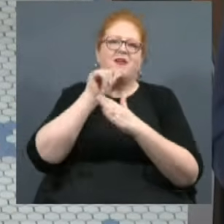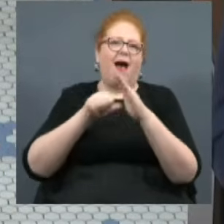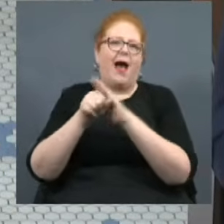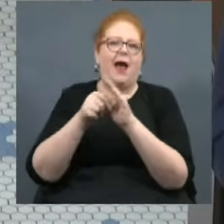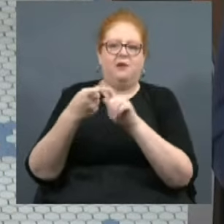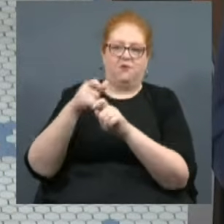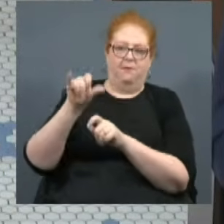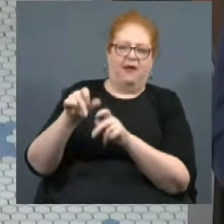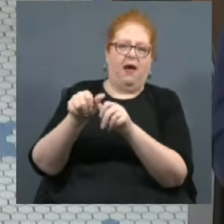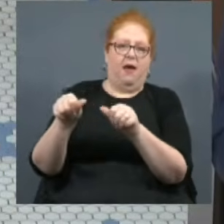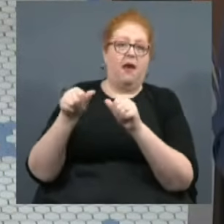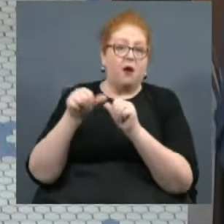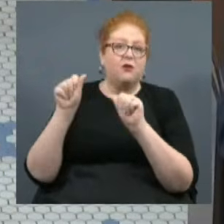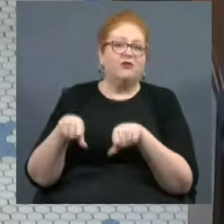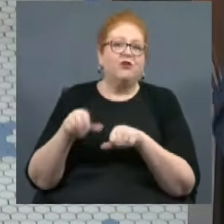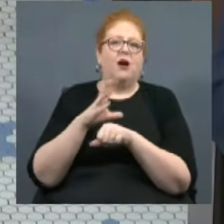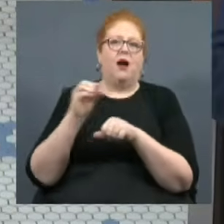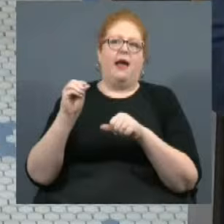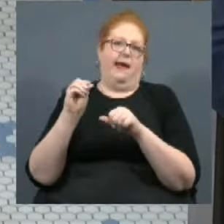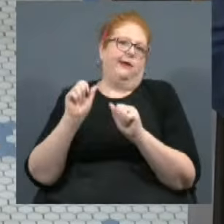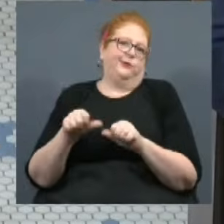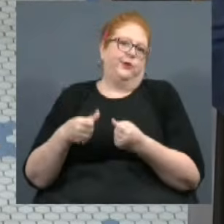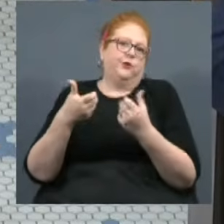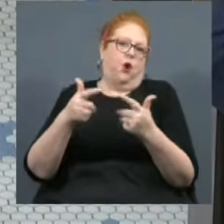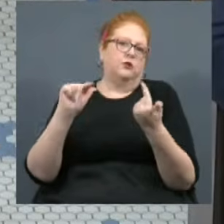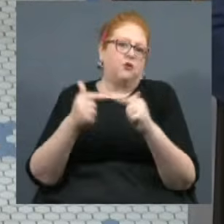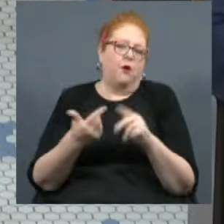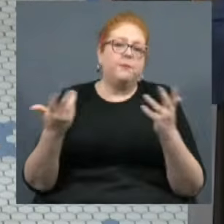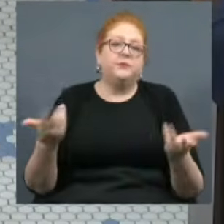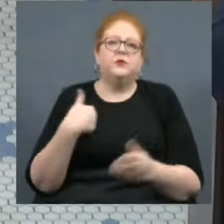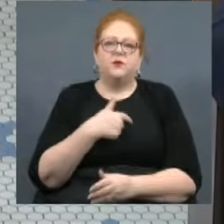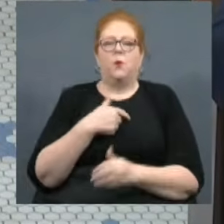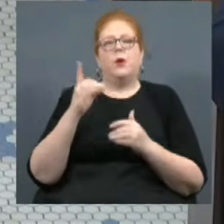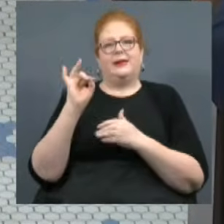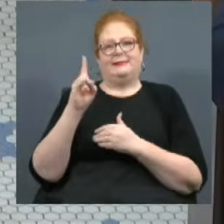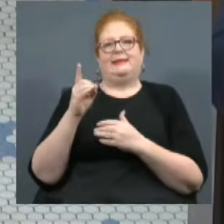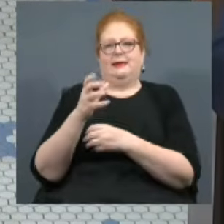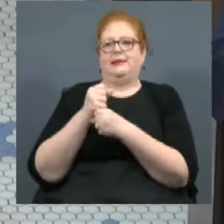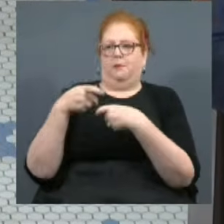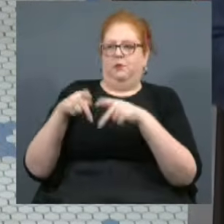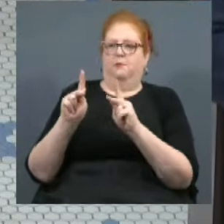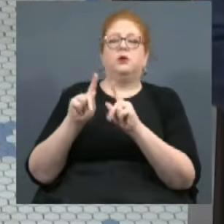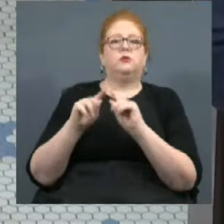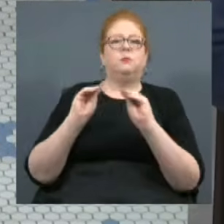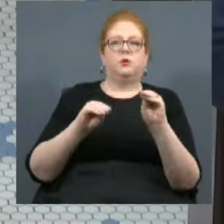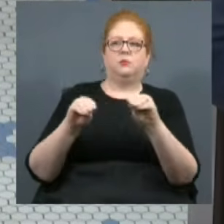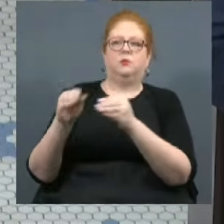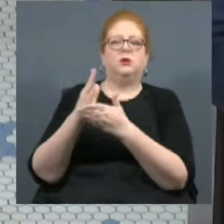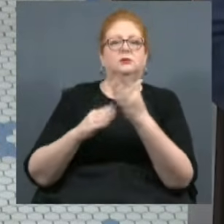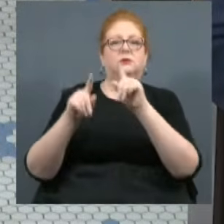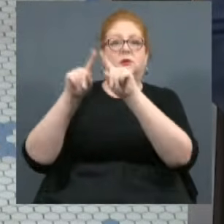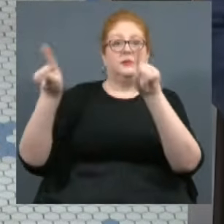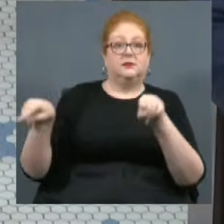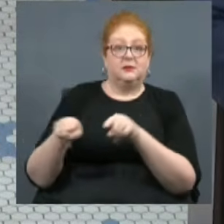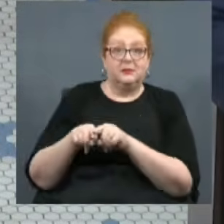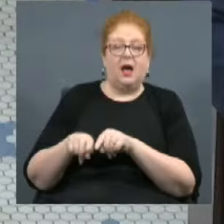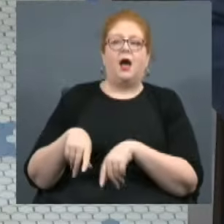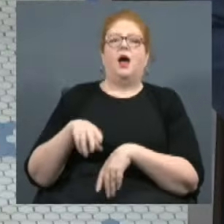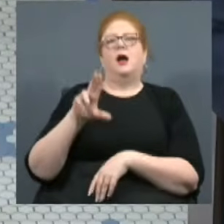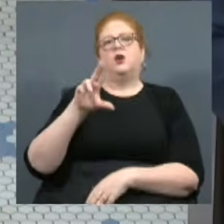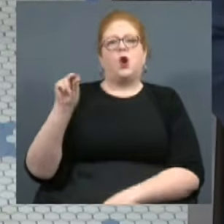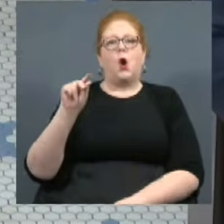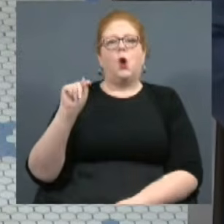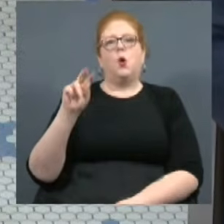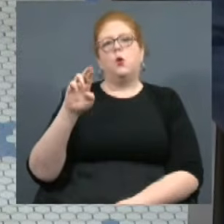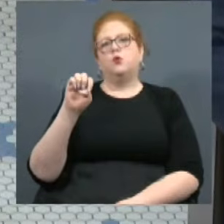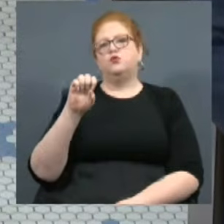site. Also, we got permission from them to actually put up some signs, so we can try to have some no trespassing